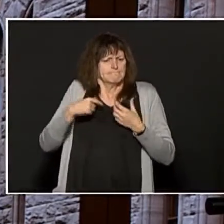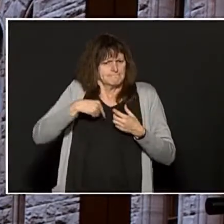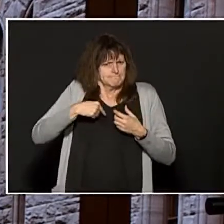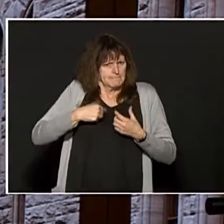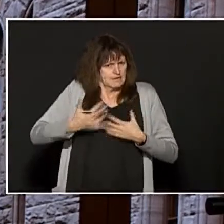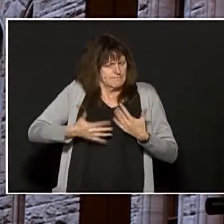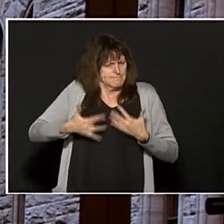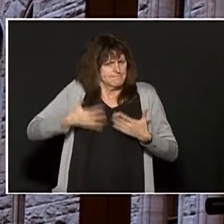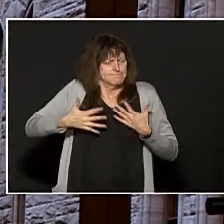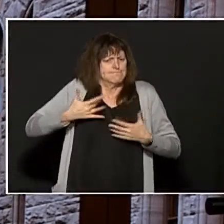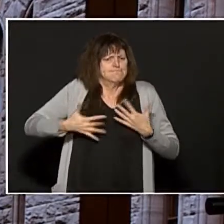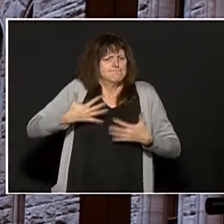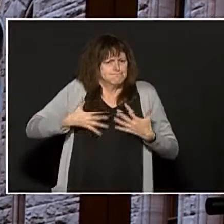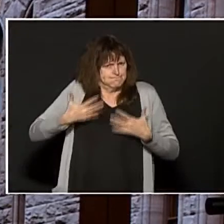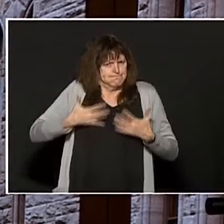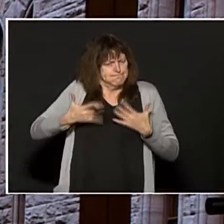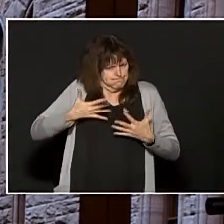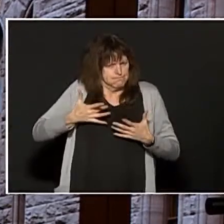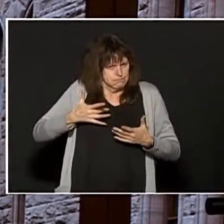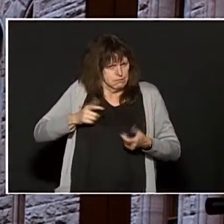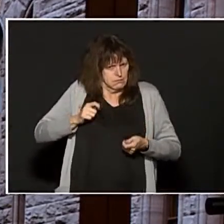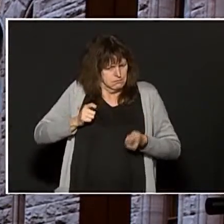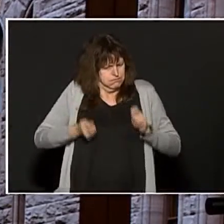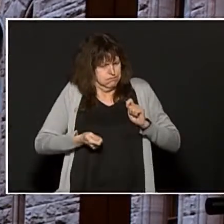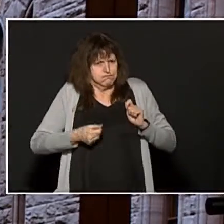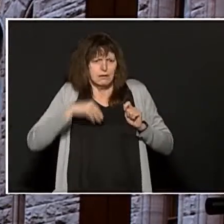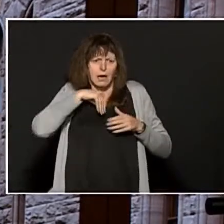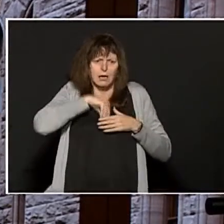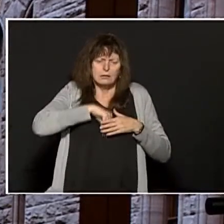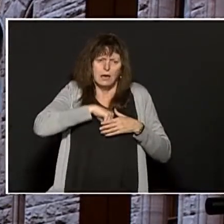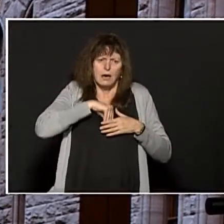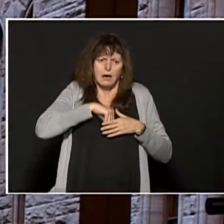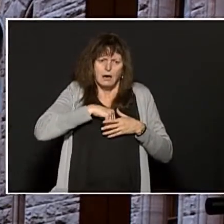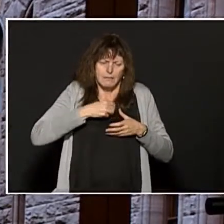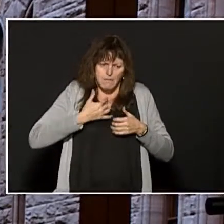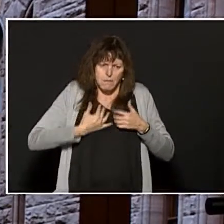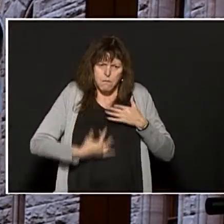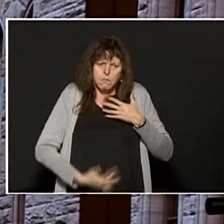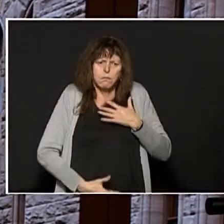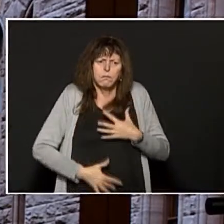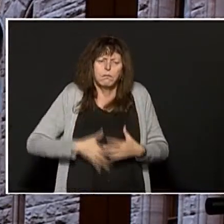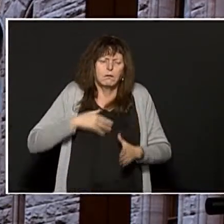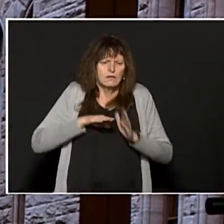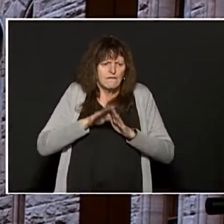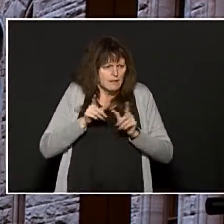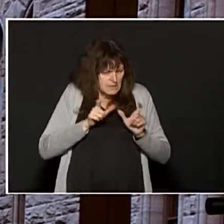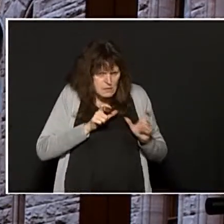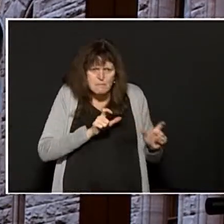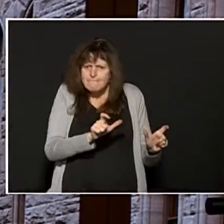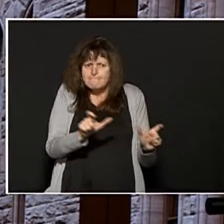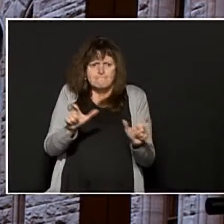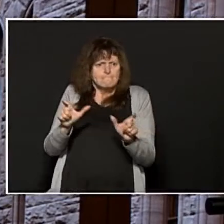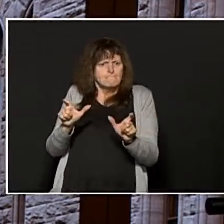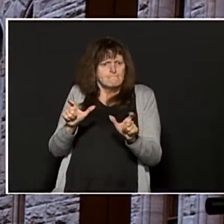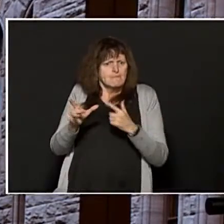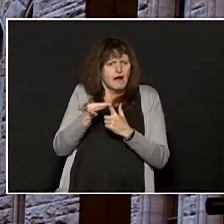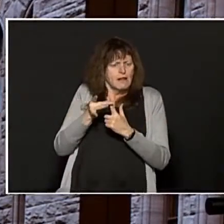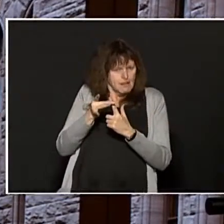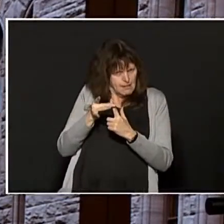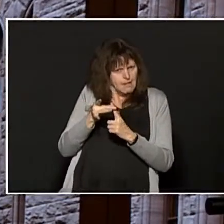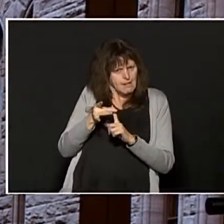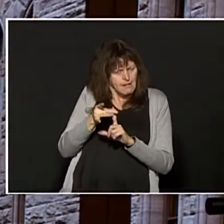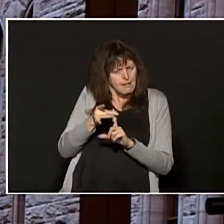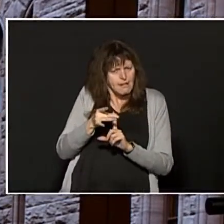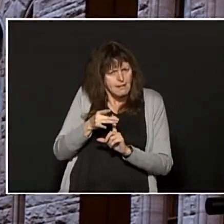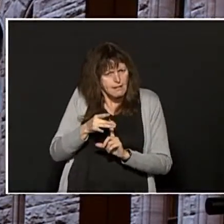making it's stimulating your immune system so that you're ready to fight off the COVID infection and not become ill, and